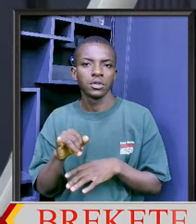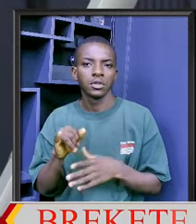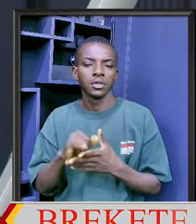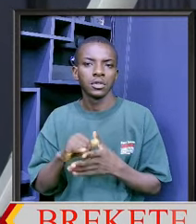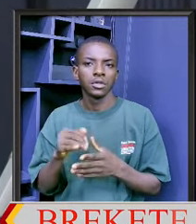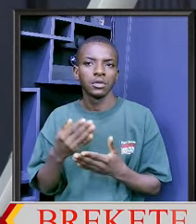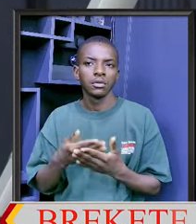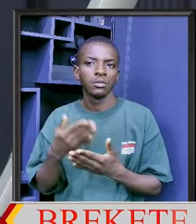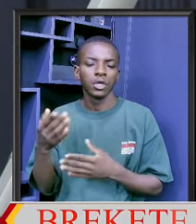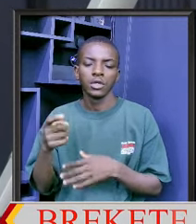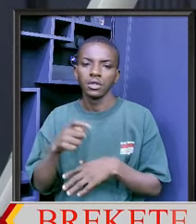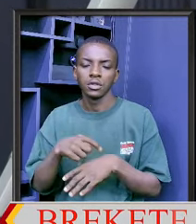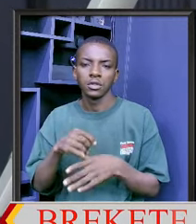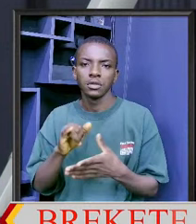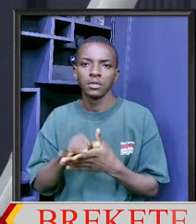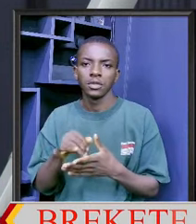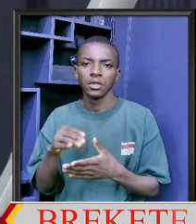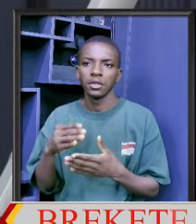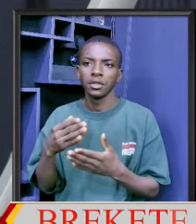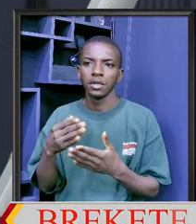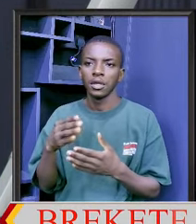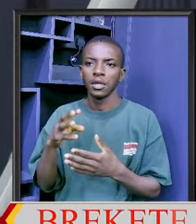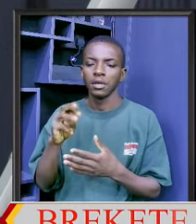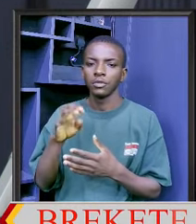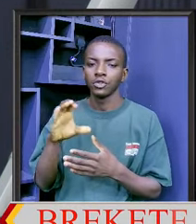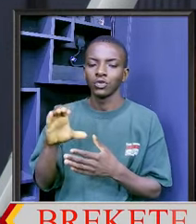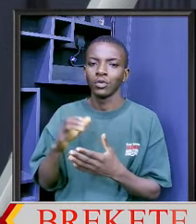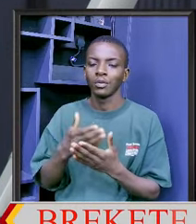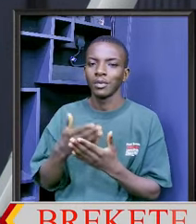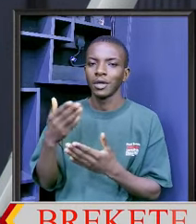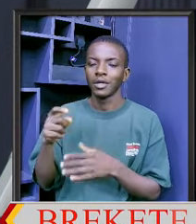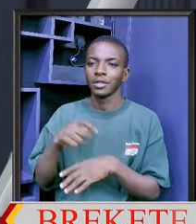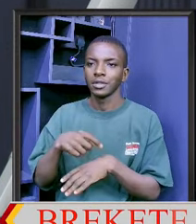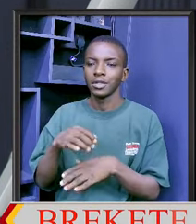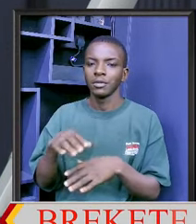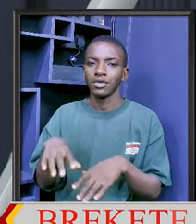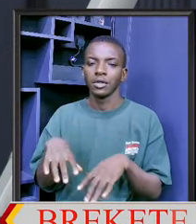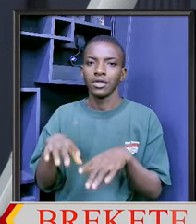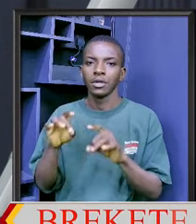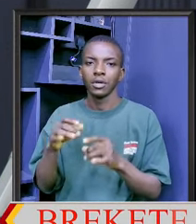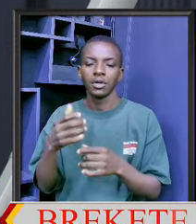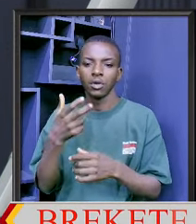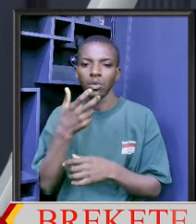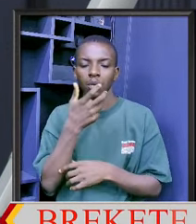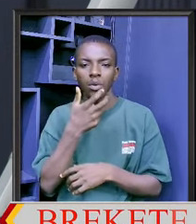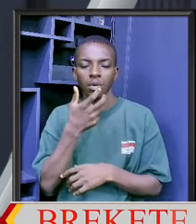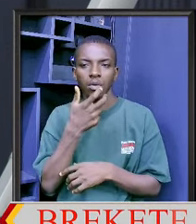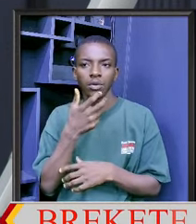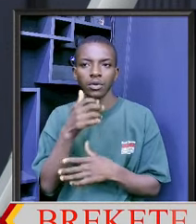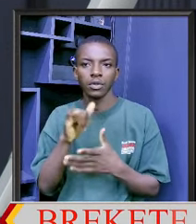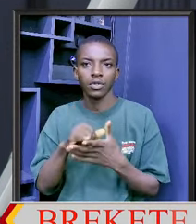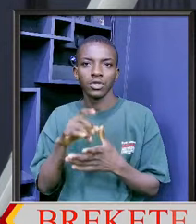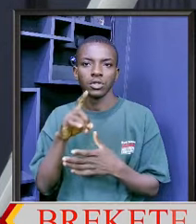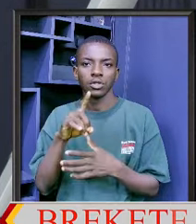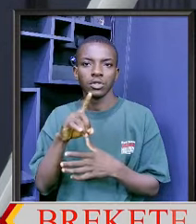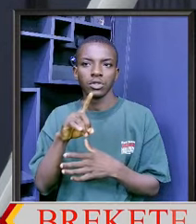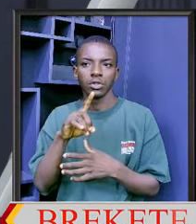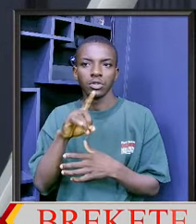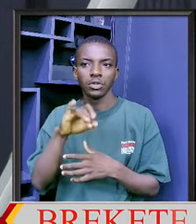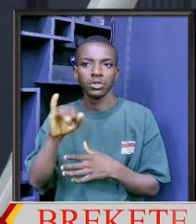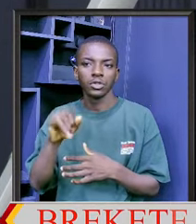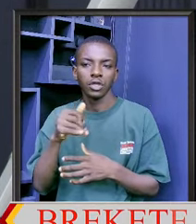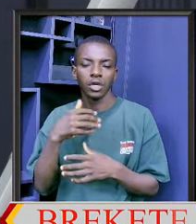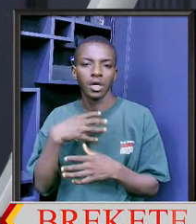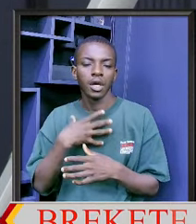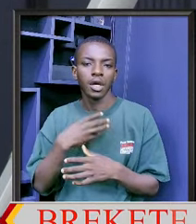That kind of buying time with MC they buy time. You go carry microphone. Now I'm be DJ, now I'm be MC.